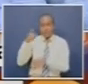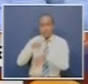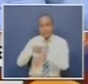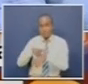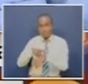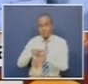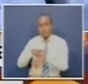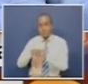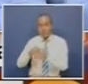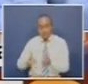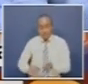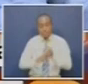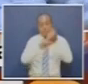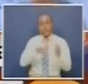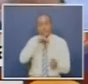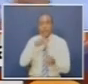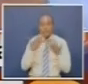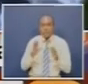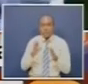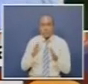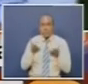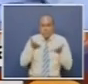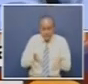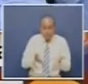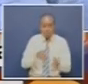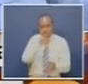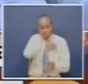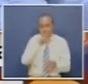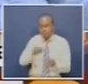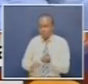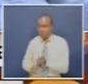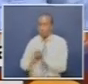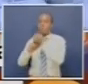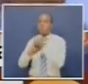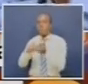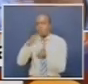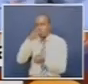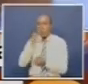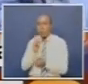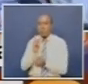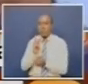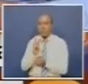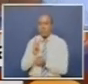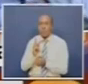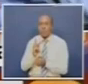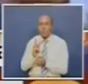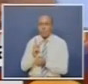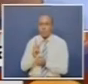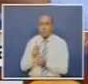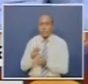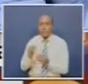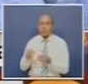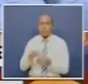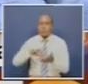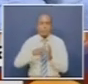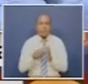he was the running mate in the last bid. It's only natural that the running mate now becomes the main flag bearer. It's just a question of giving everybody. So